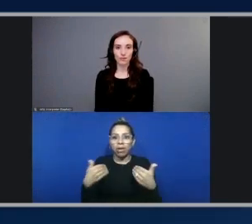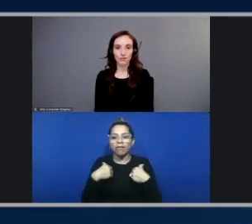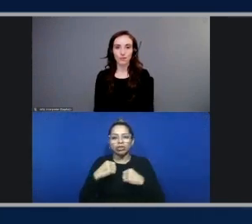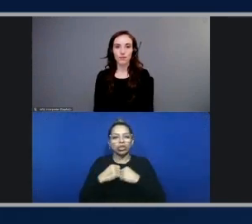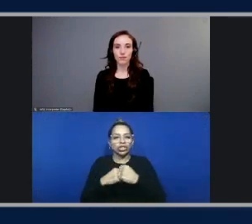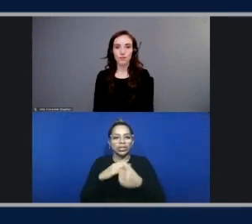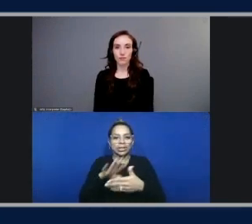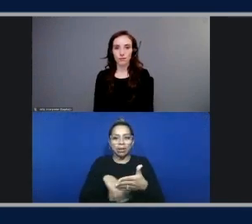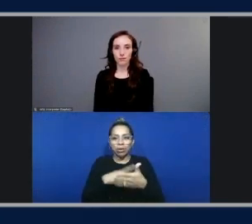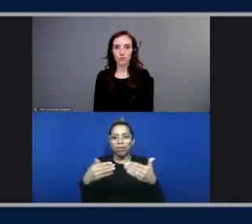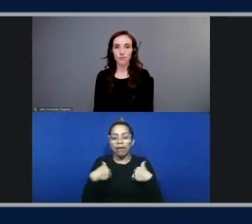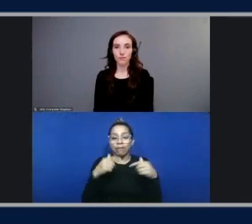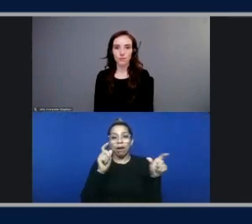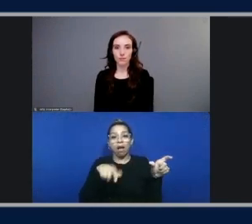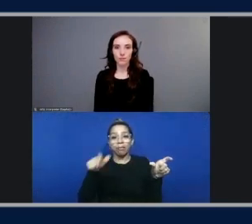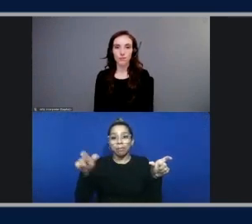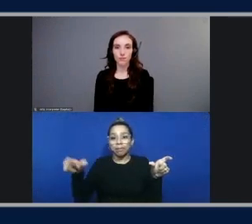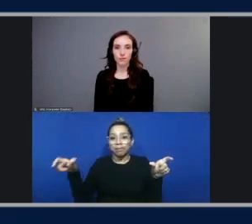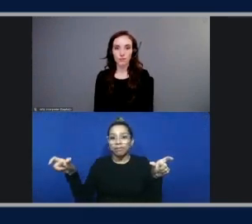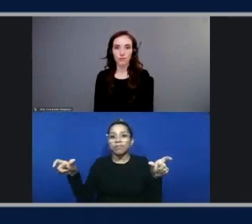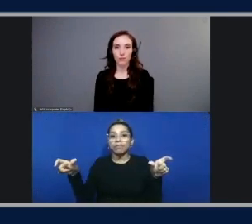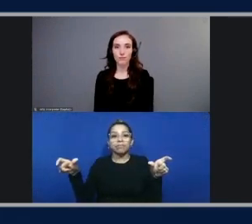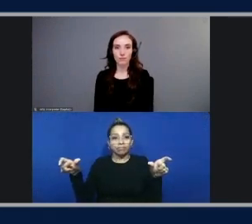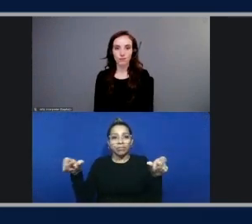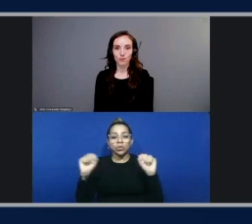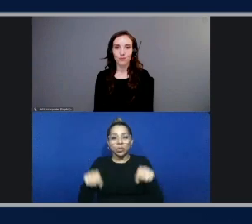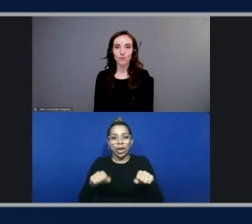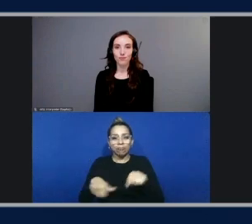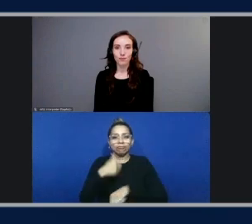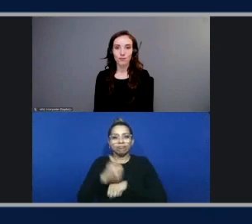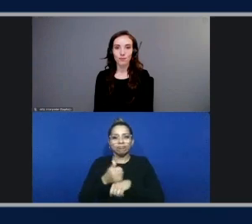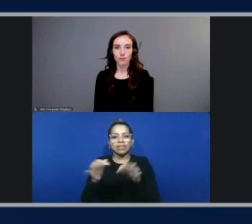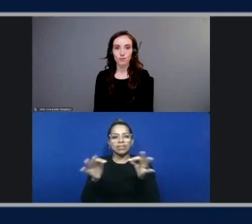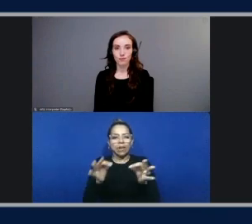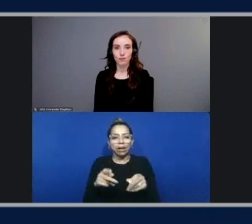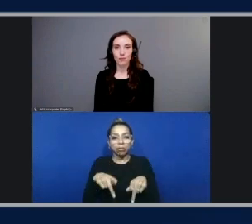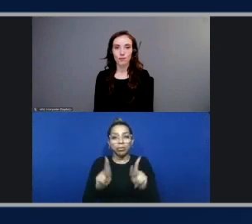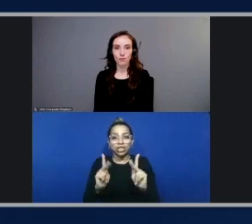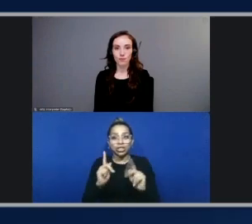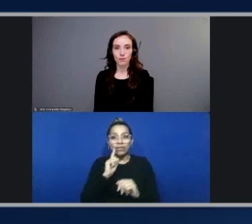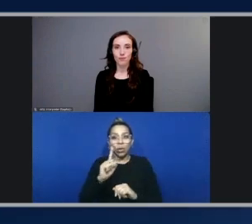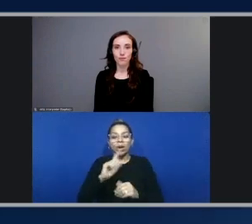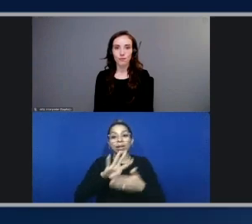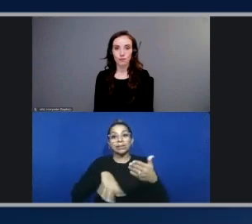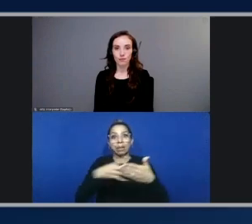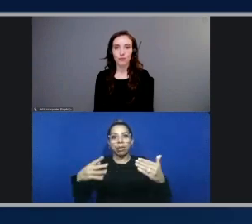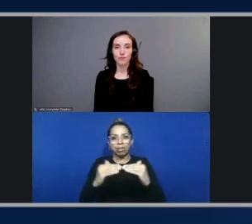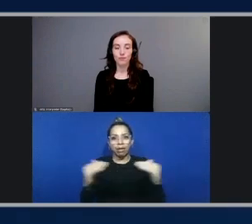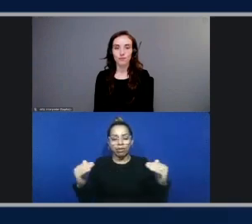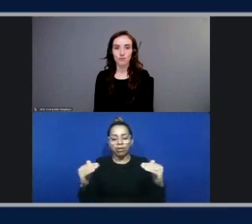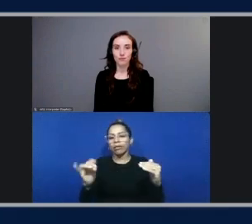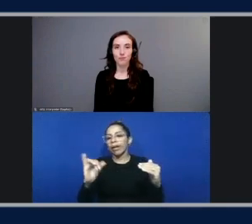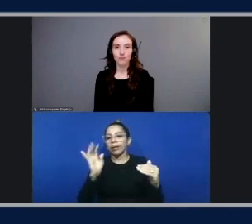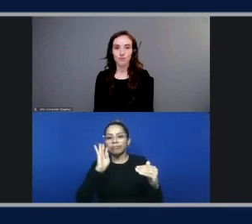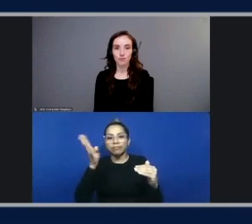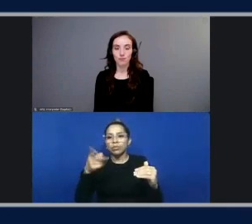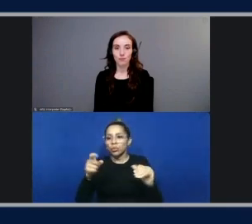columns and everything. You can define permission at a table level, say that, hey, you can have access